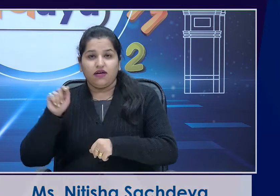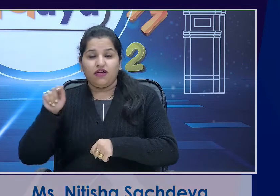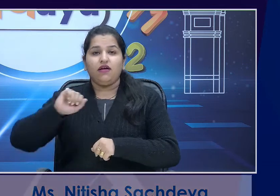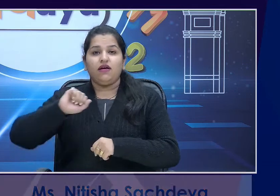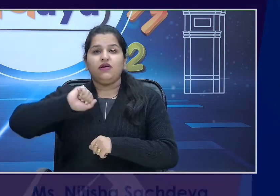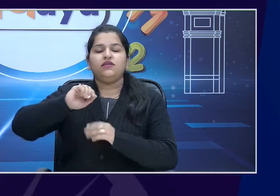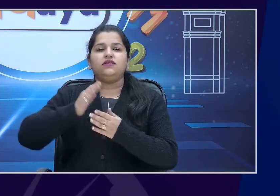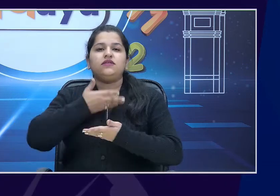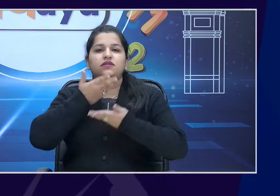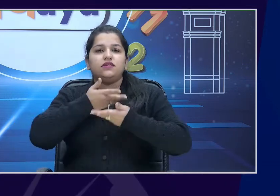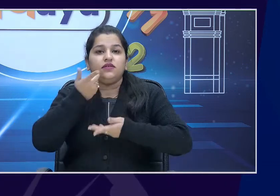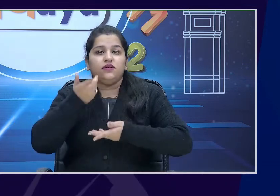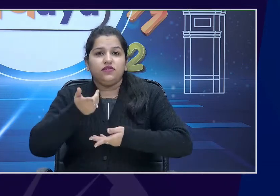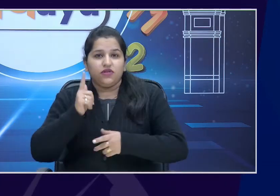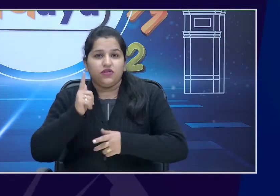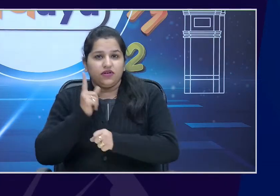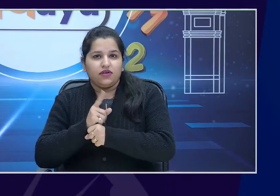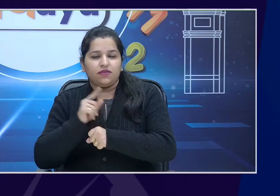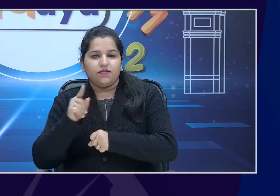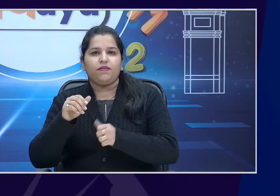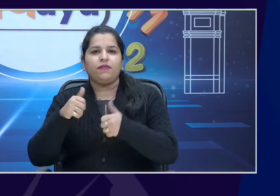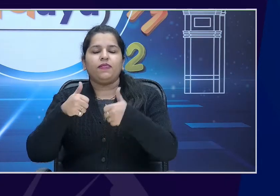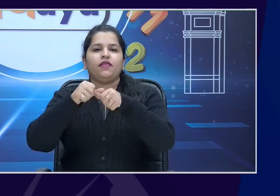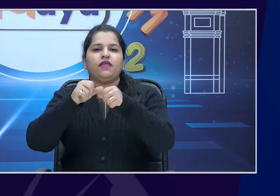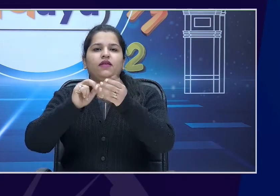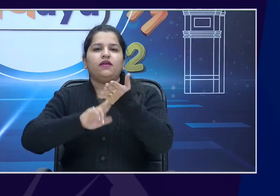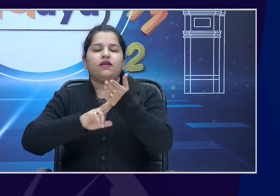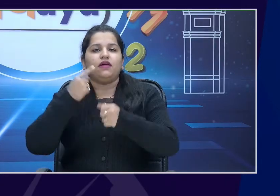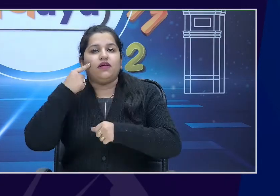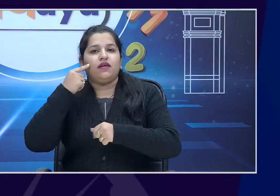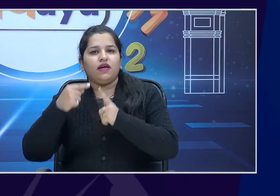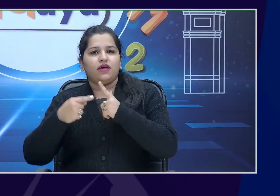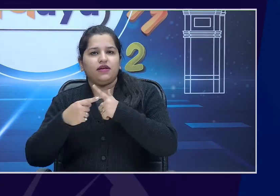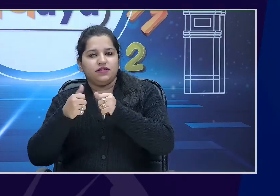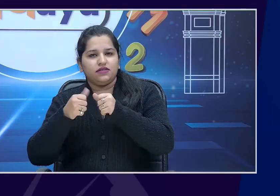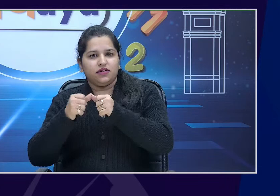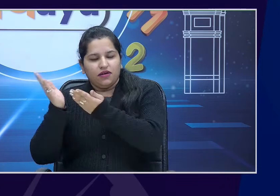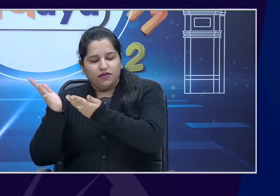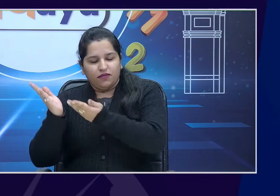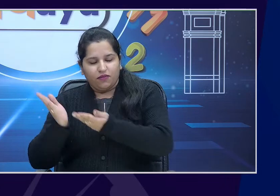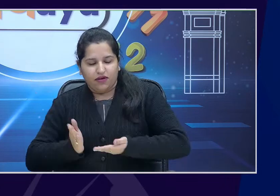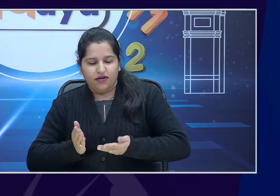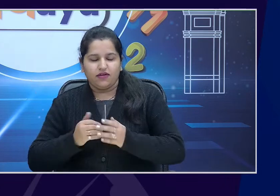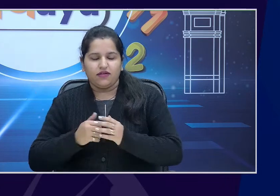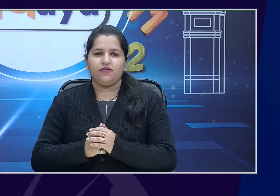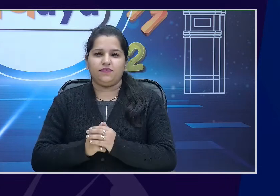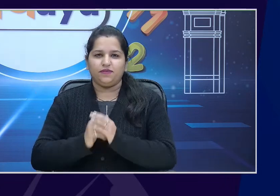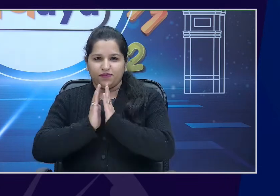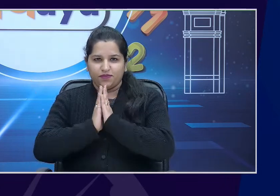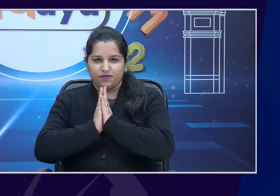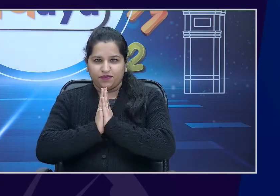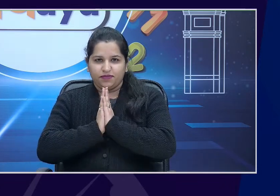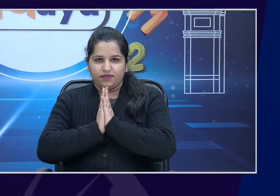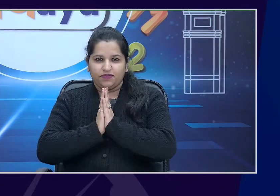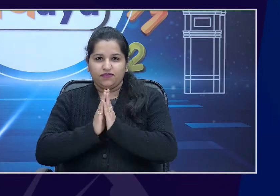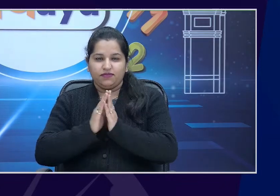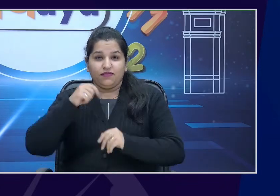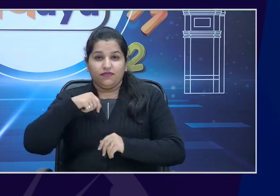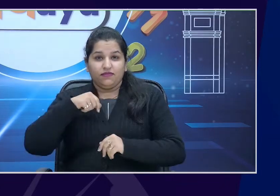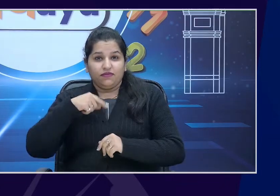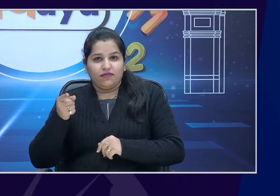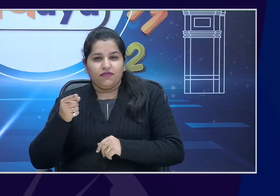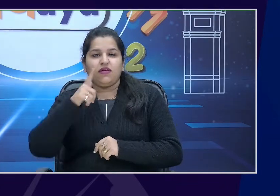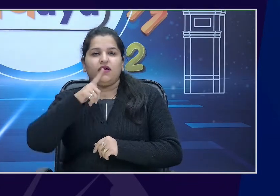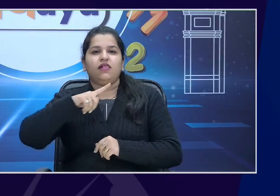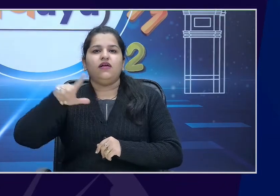Dr. Anita Paul ma'am. Welcome, ma'am. Namaskar. Namaskar. Ma'am is